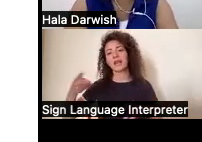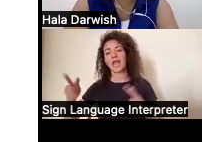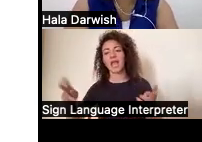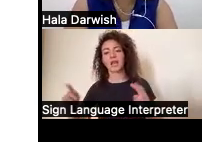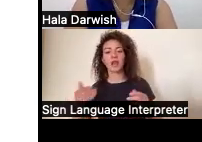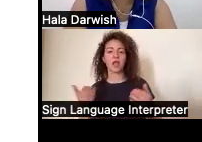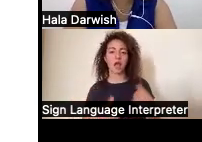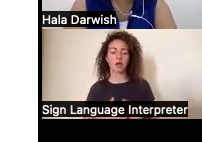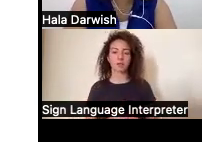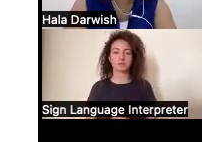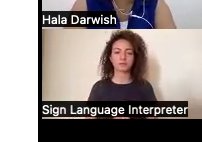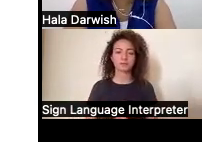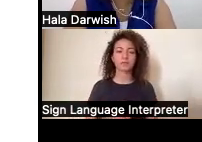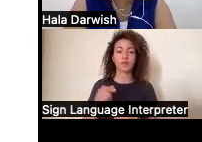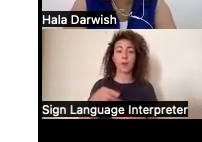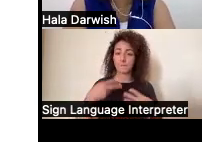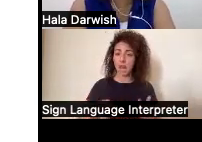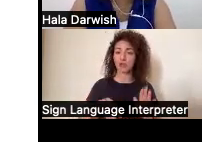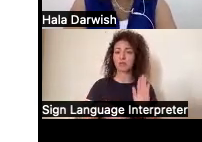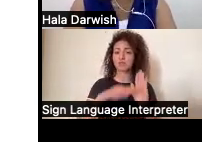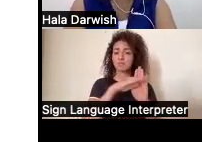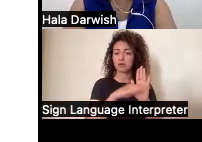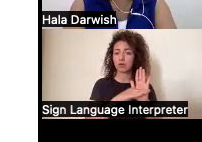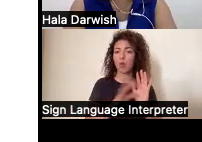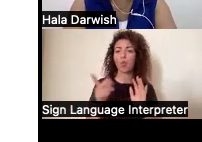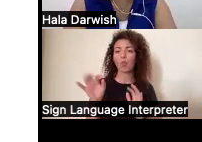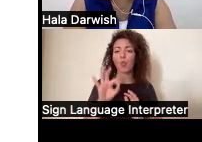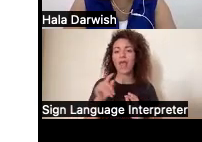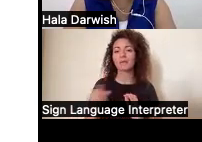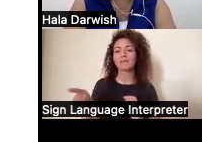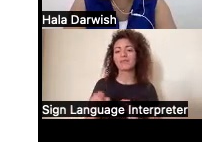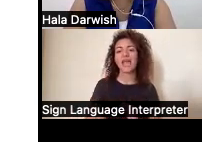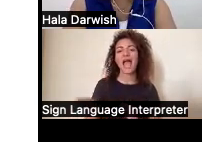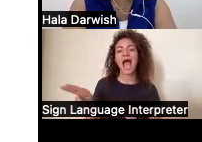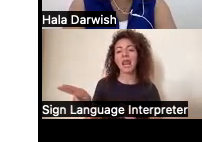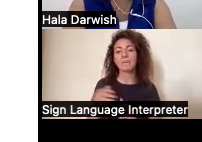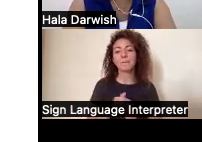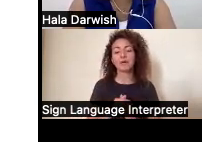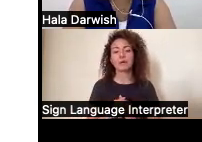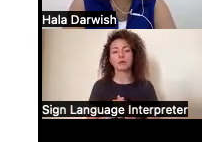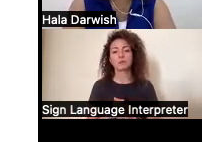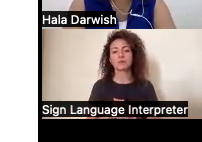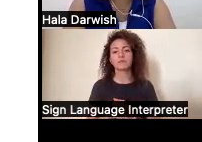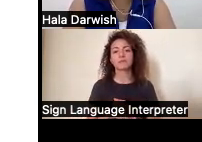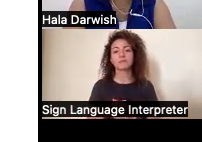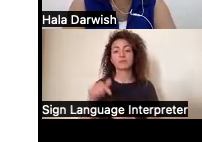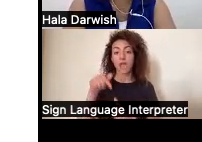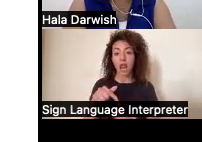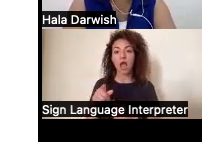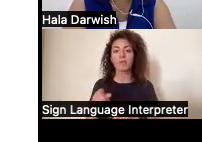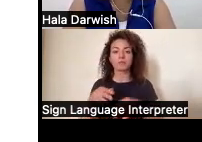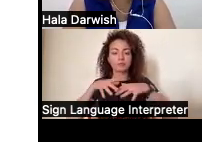It was a pilot program in Aleppo governorate. And then we expanded into now 6